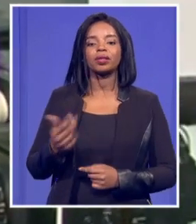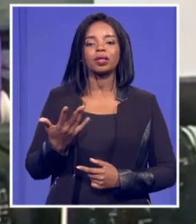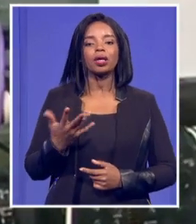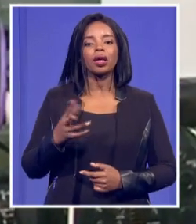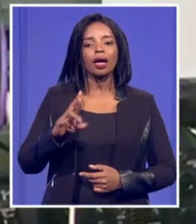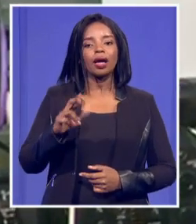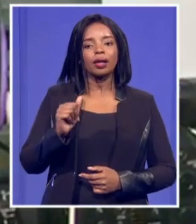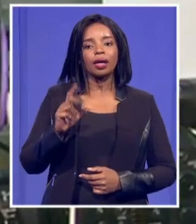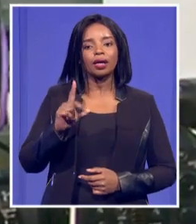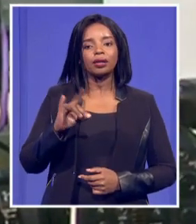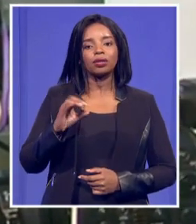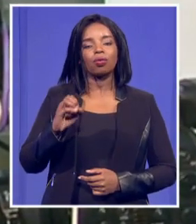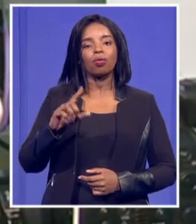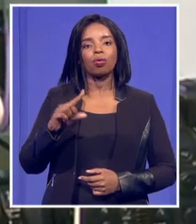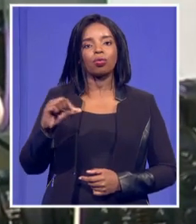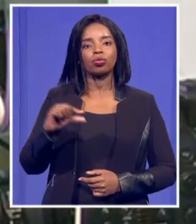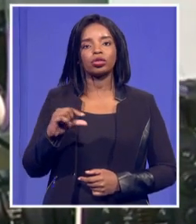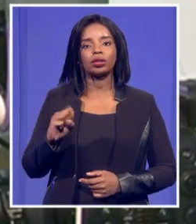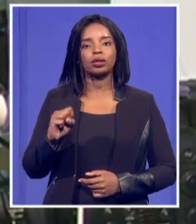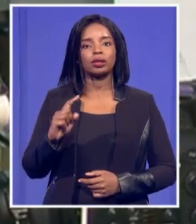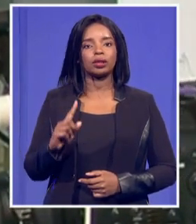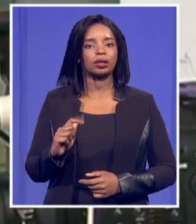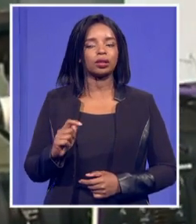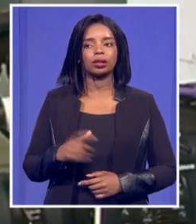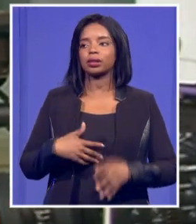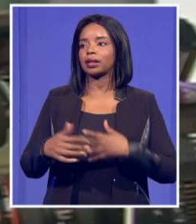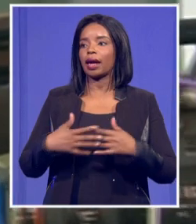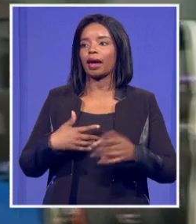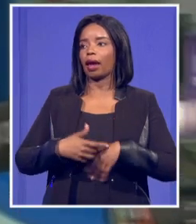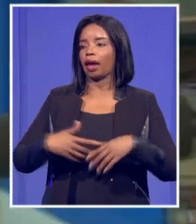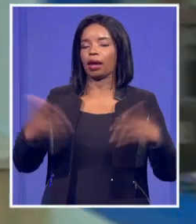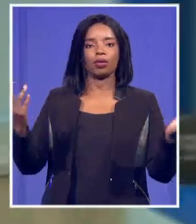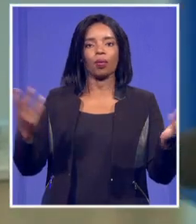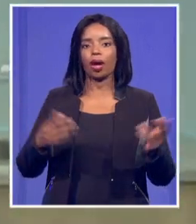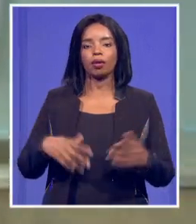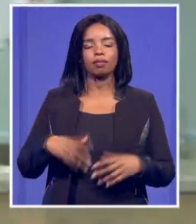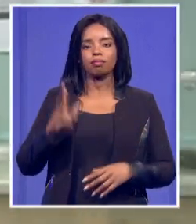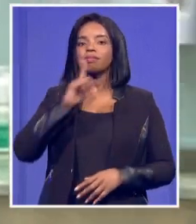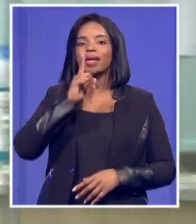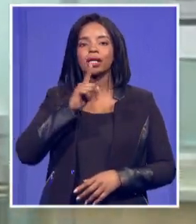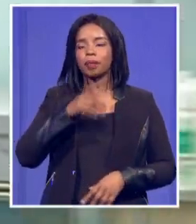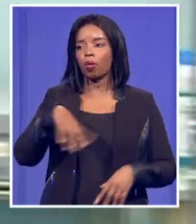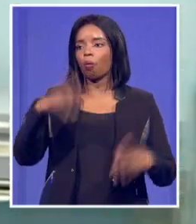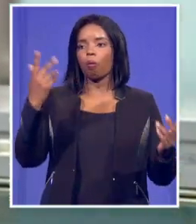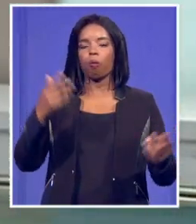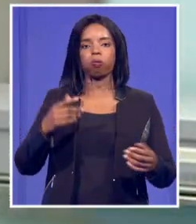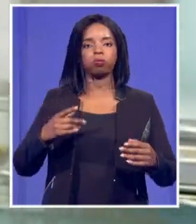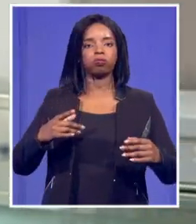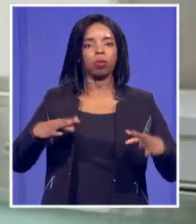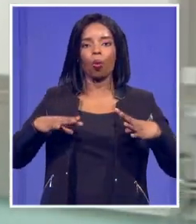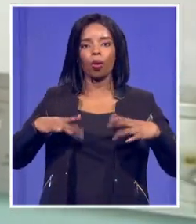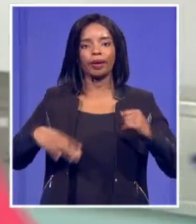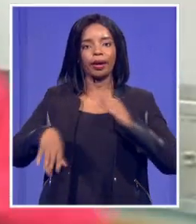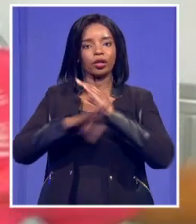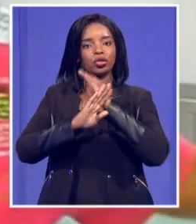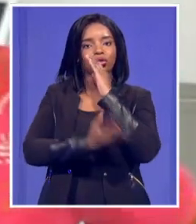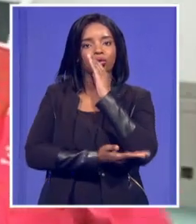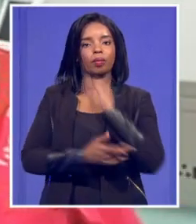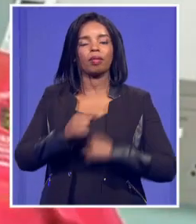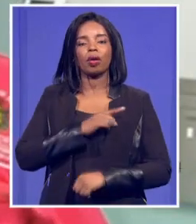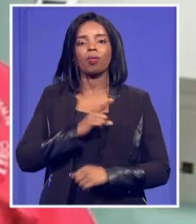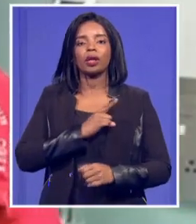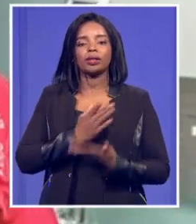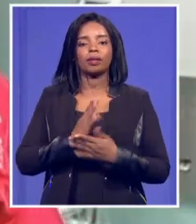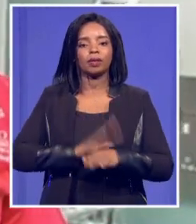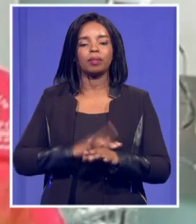when he's in Petersburg or anywhere, even on holiday in Dubai, because sometimes we tend to abuse them, when he's